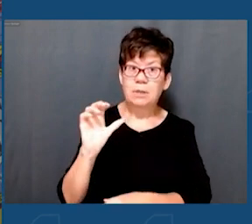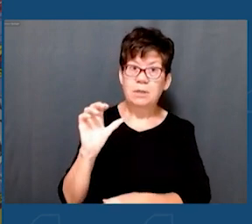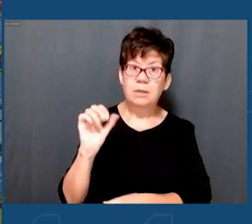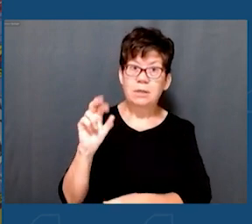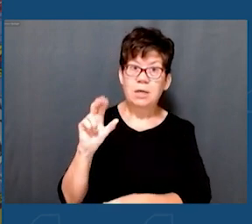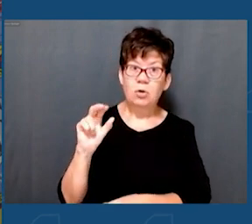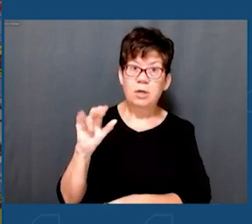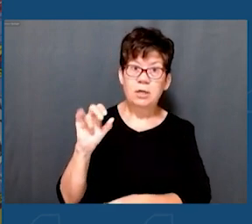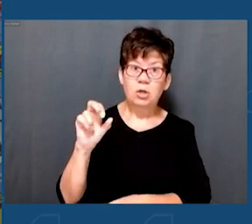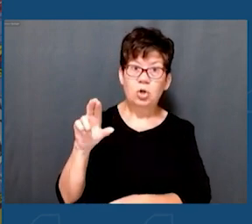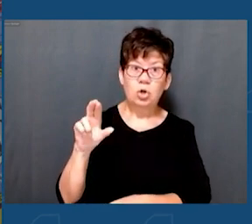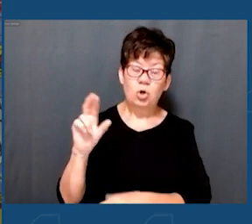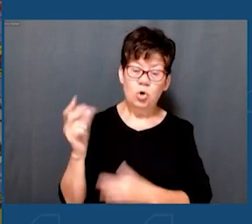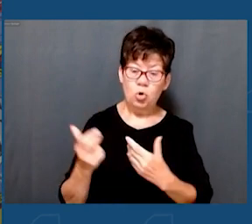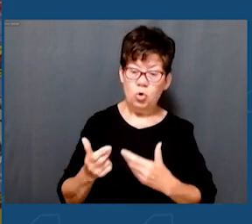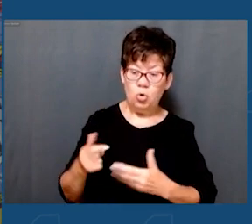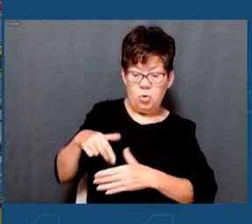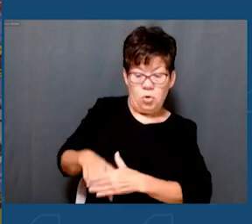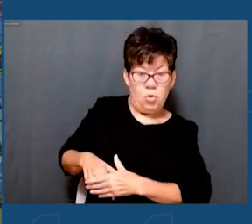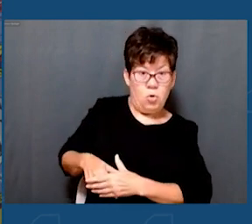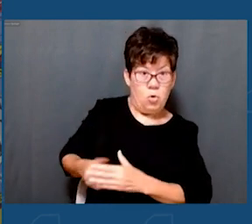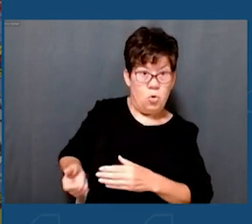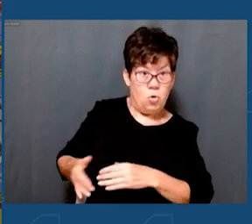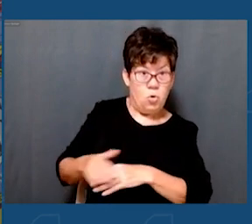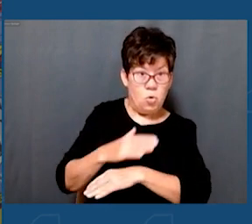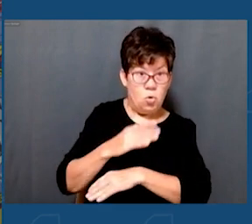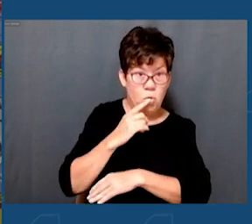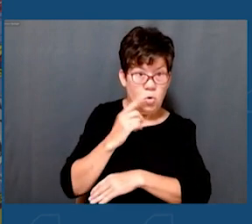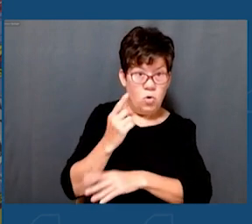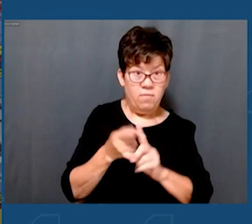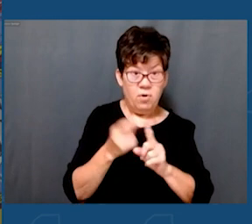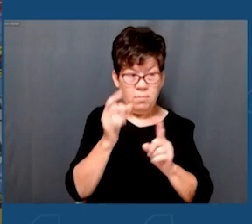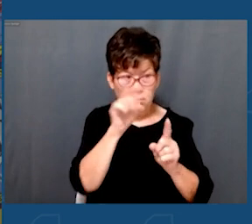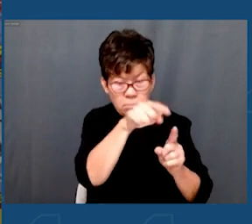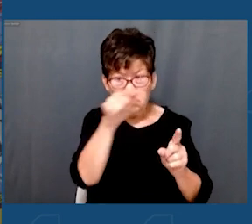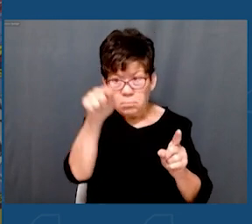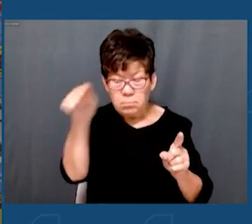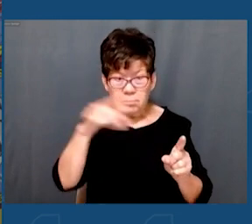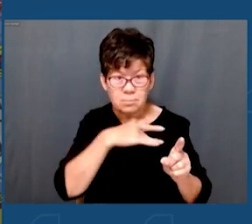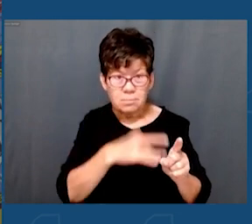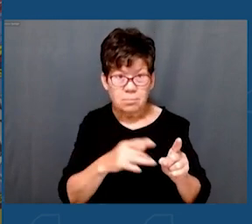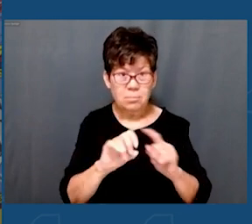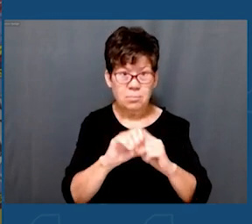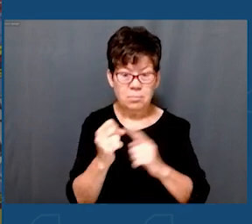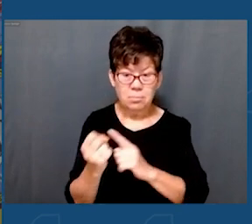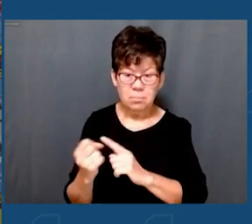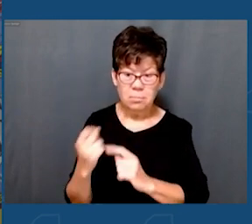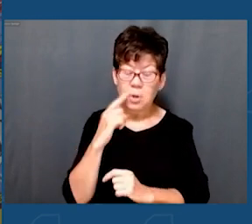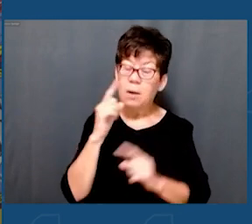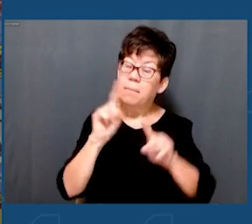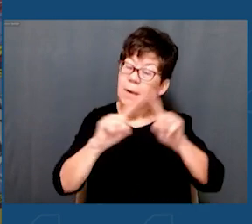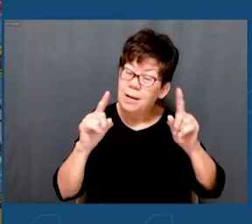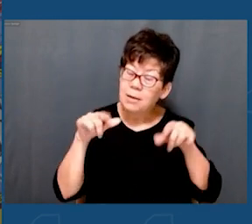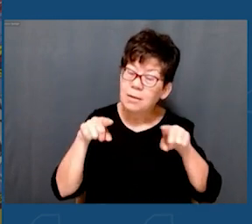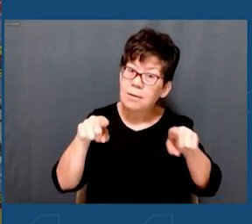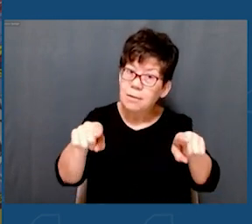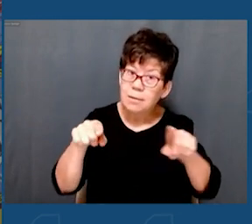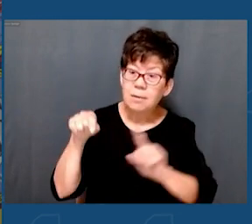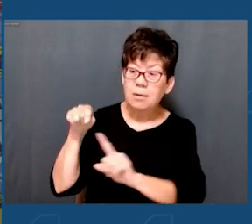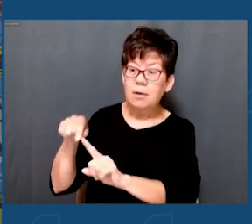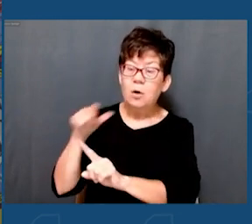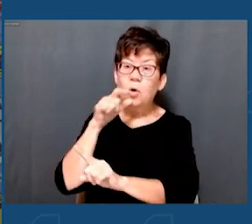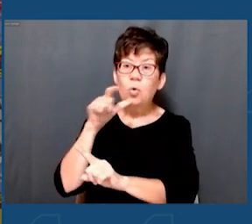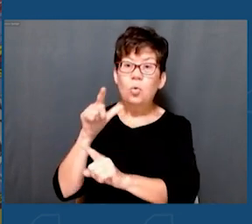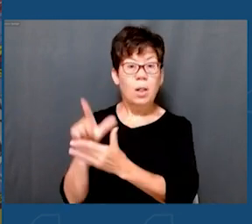sensitive locations. And over the last year, we've also been able to uphold the rights of lawful gun owners while getting illegal guns off the